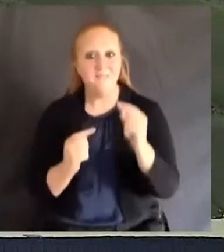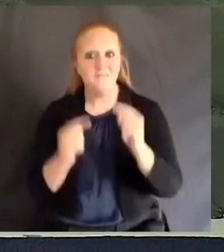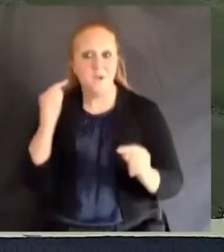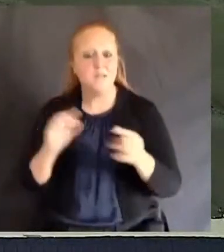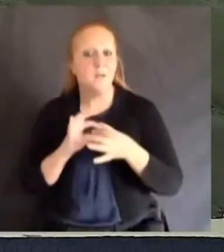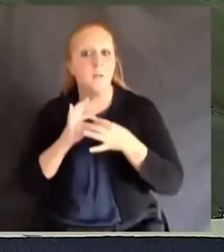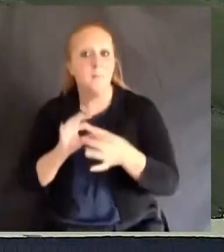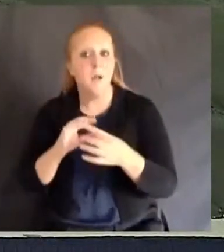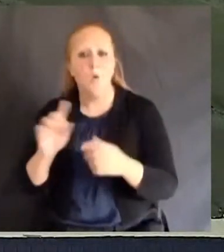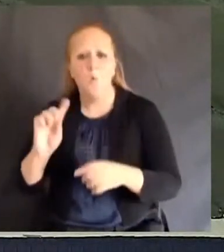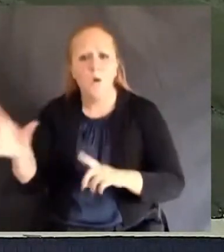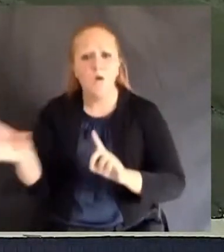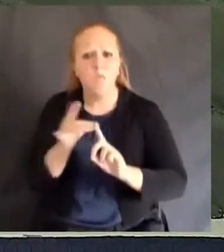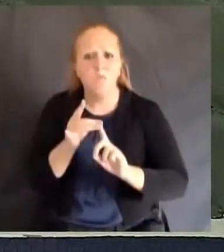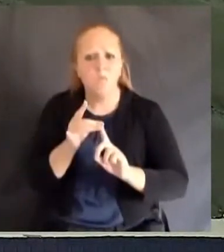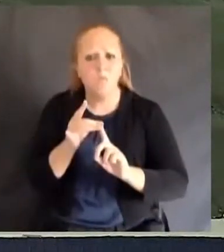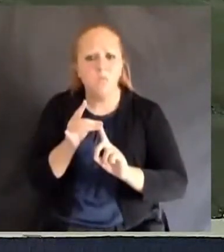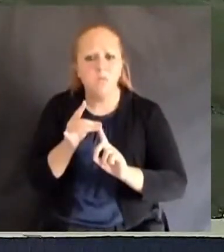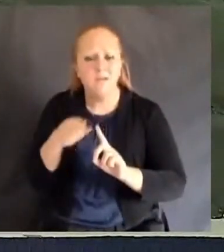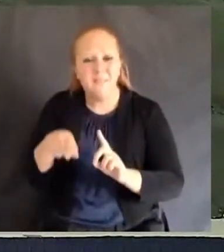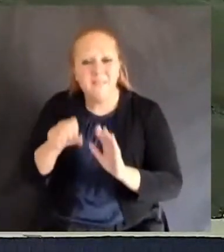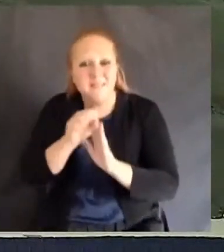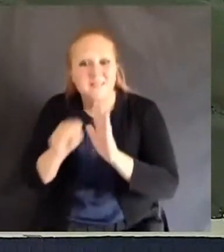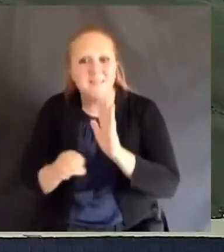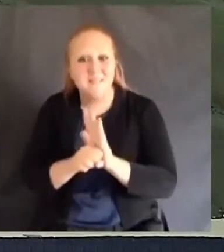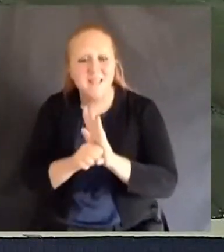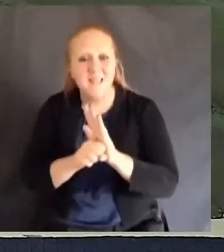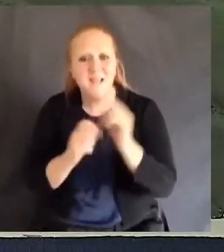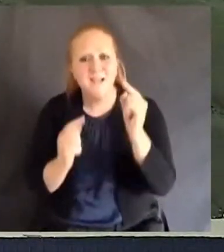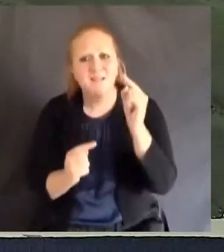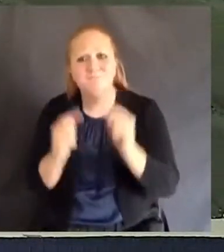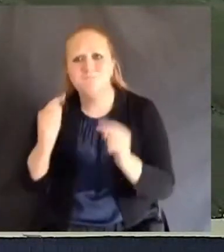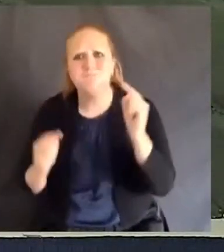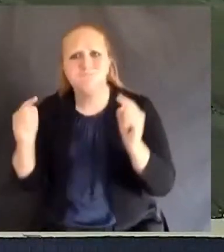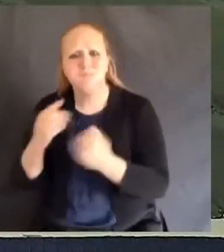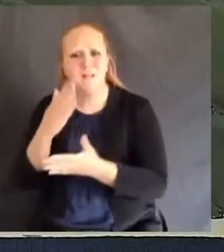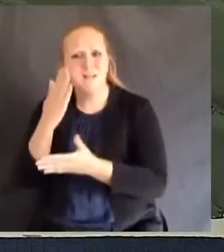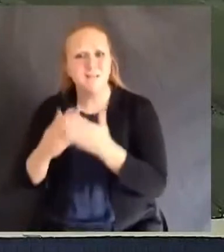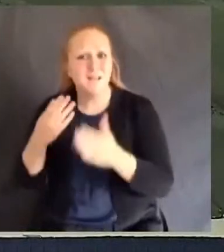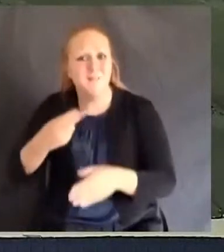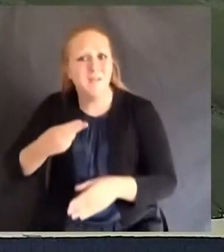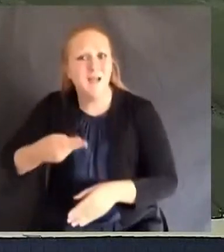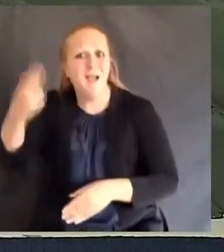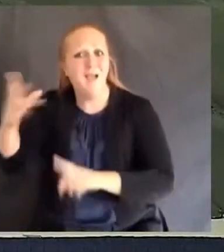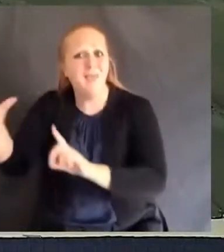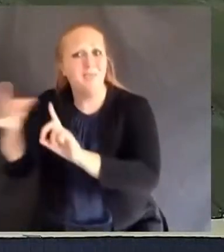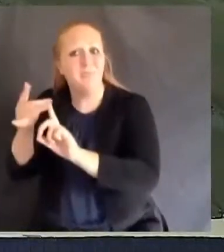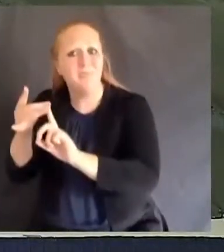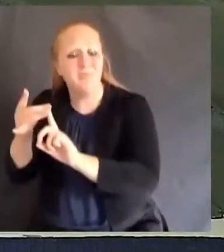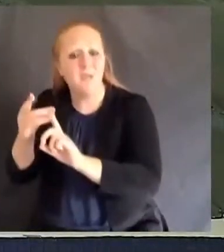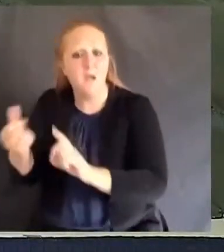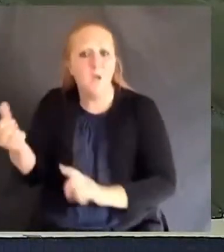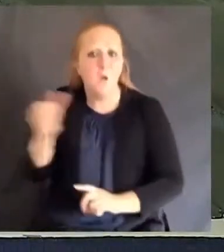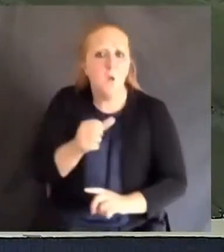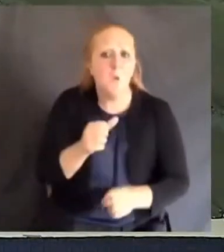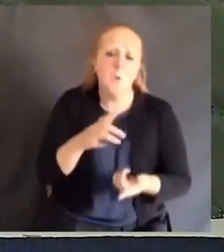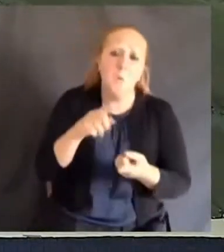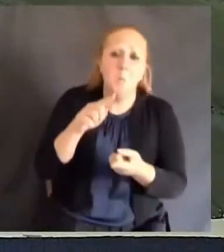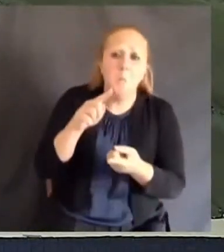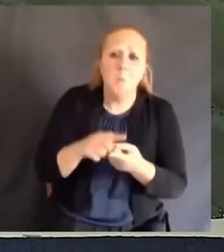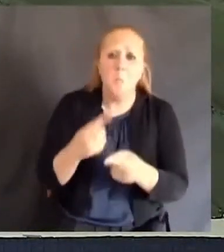rate all across the state. You have very different situations on the infection rate. And how would that